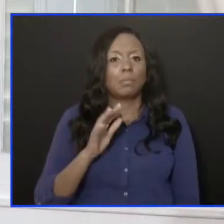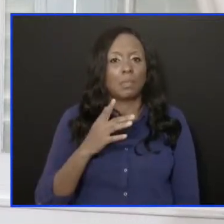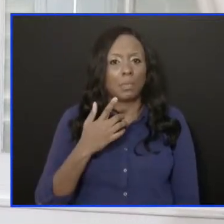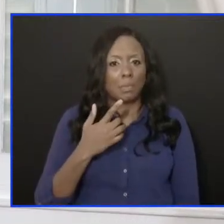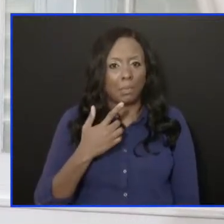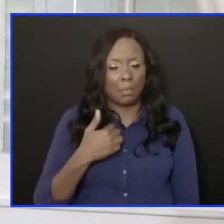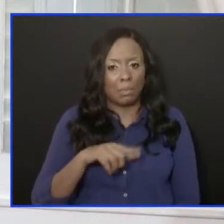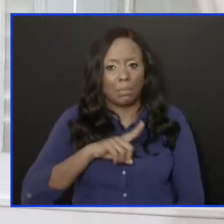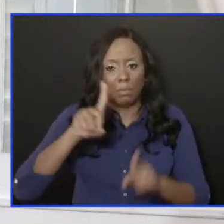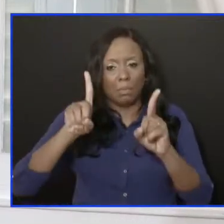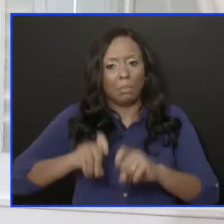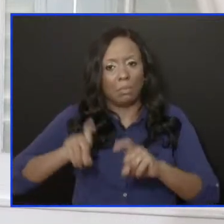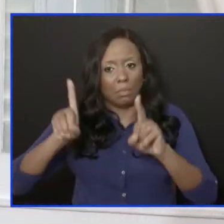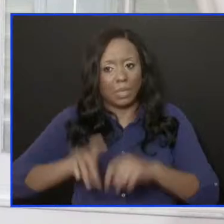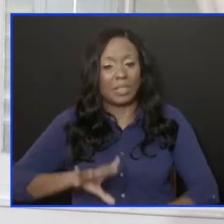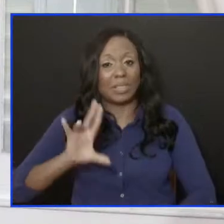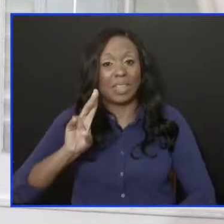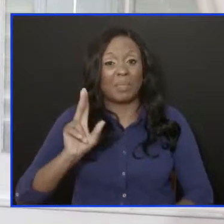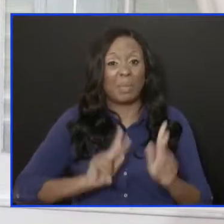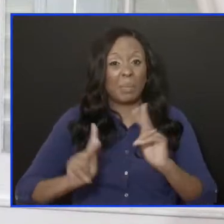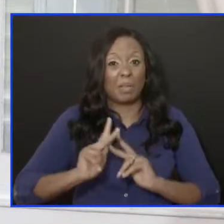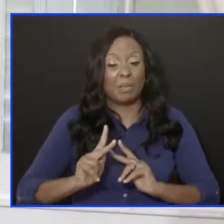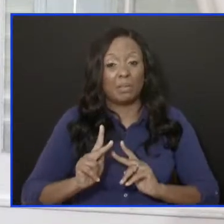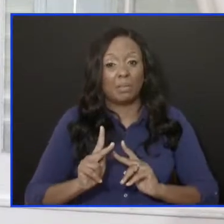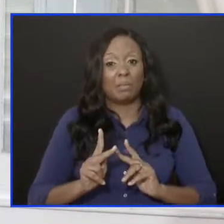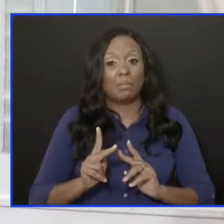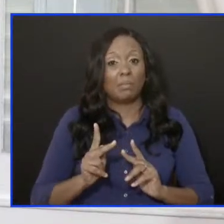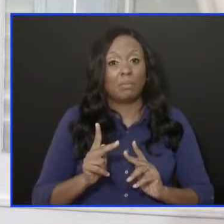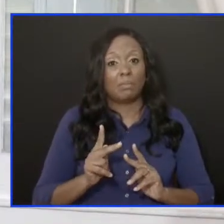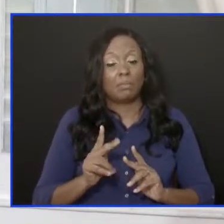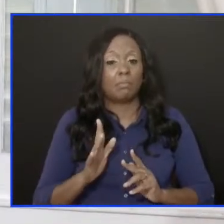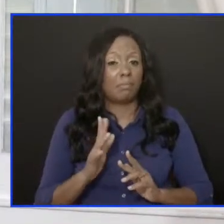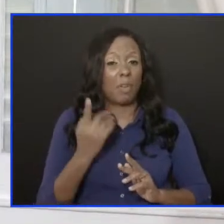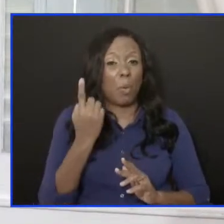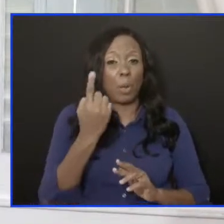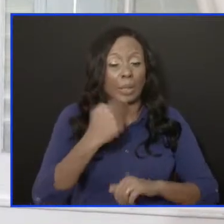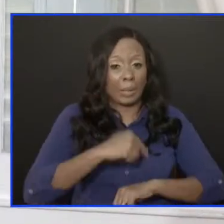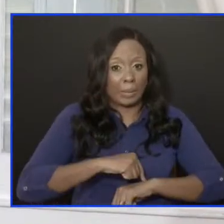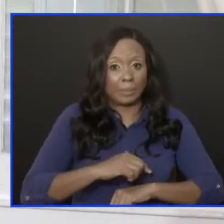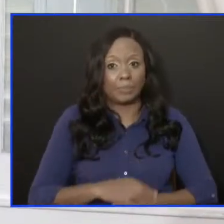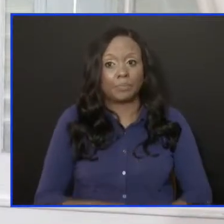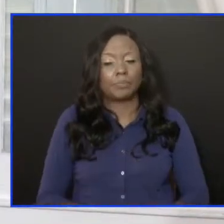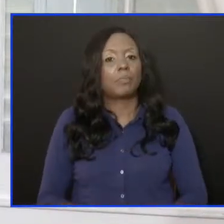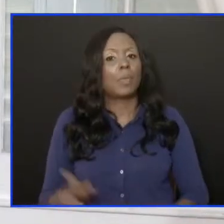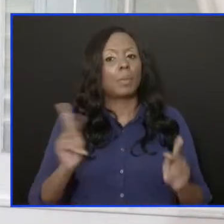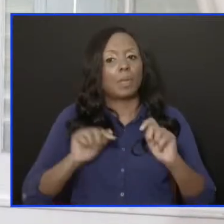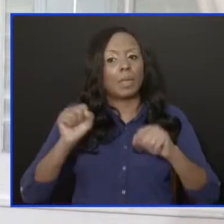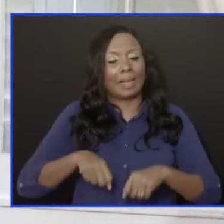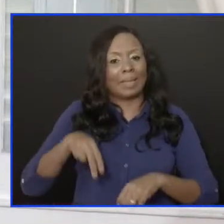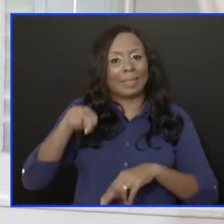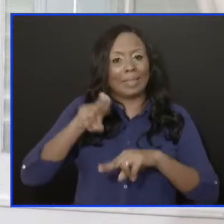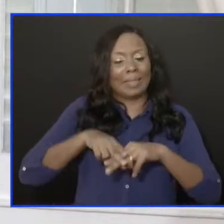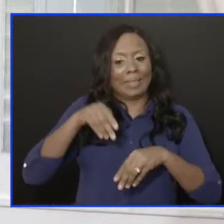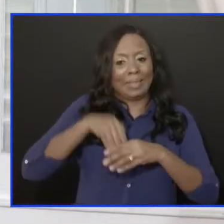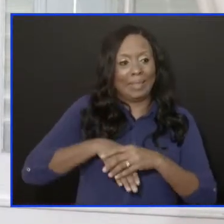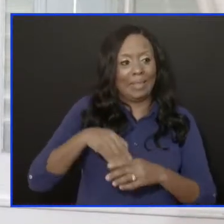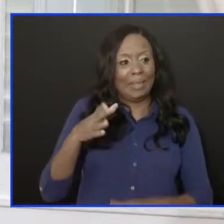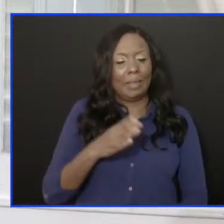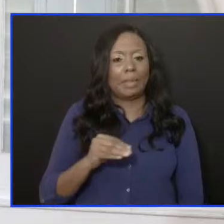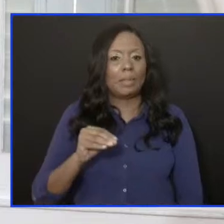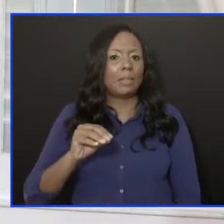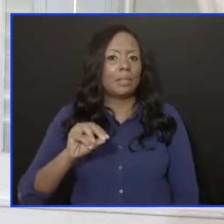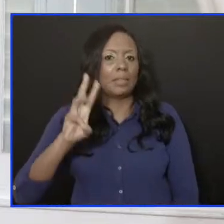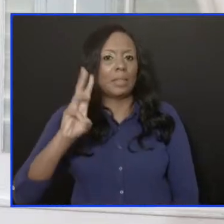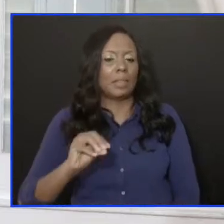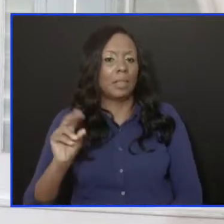time, and we have seating for 48 persons inside of the facility and another 60 persons in